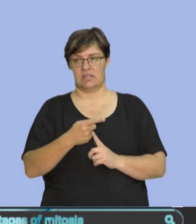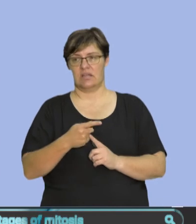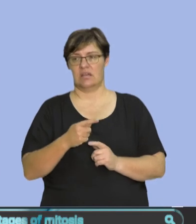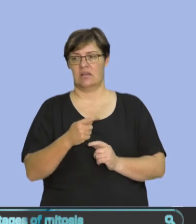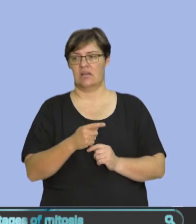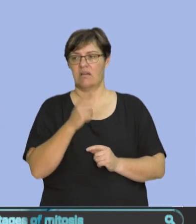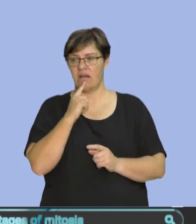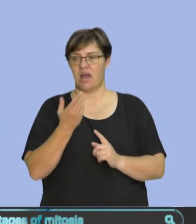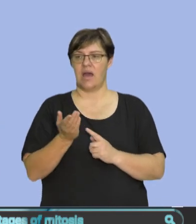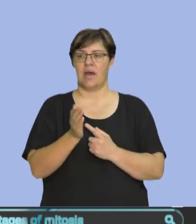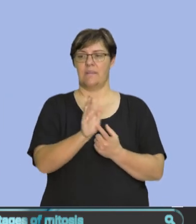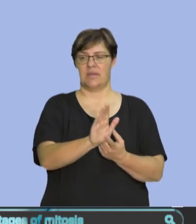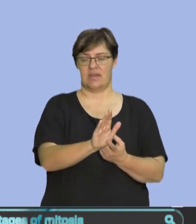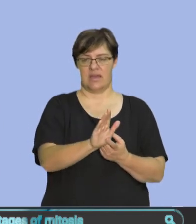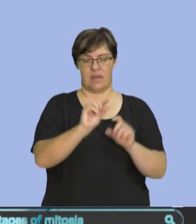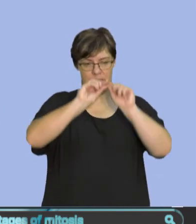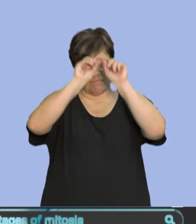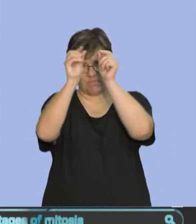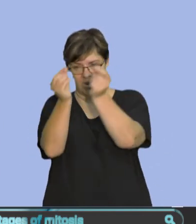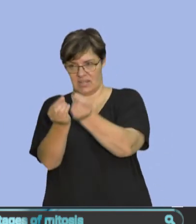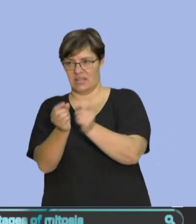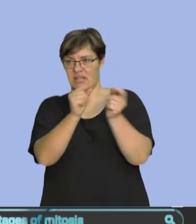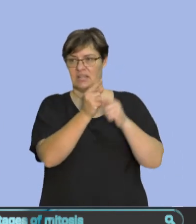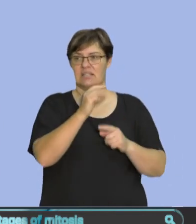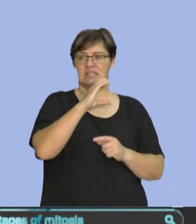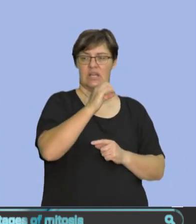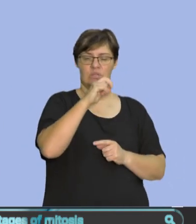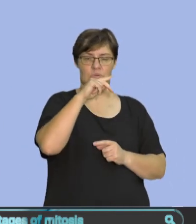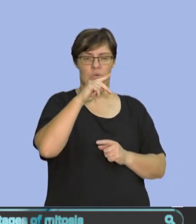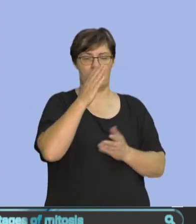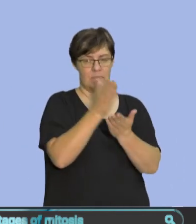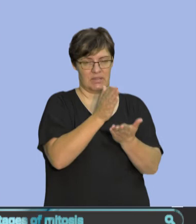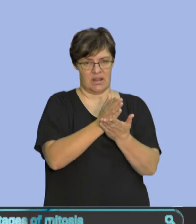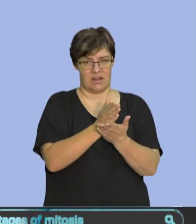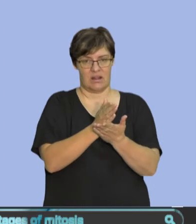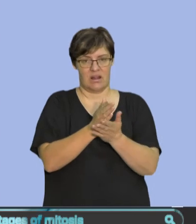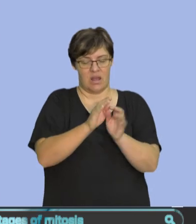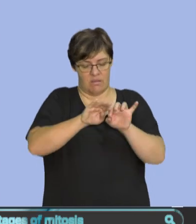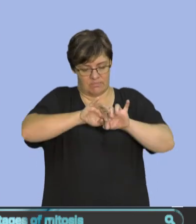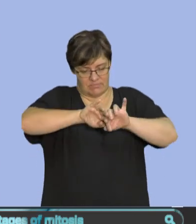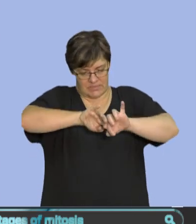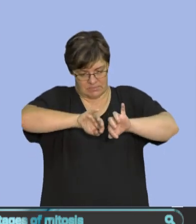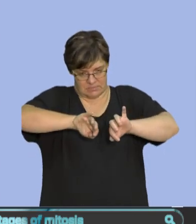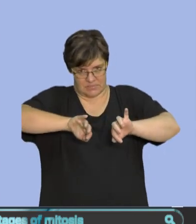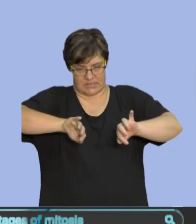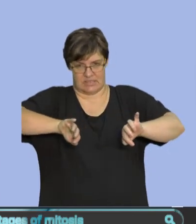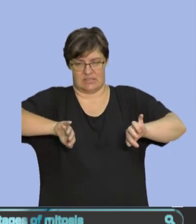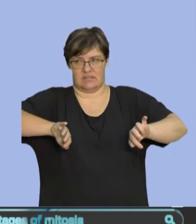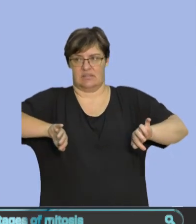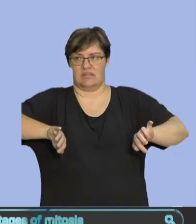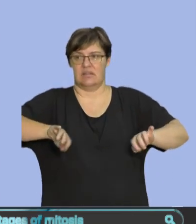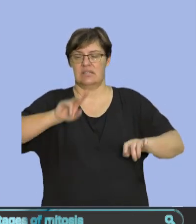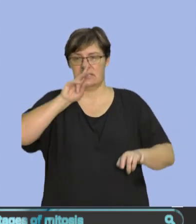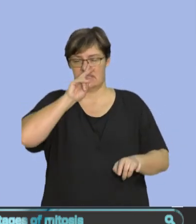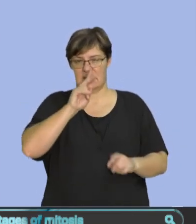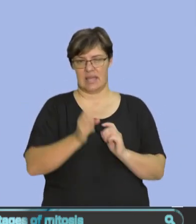membrane reappears. We see the cytoplasm in the middle moving apart and splitting, and now we see